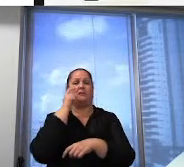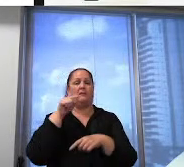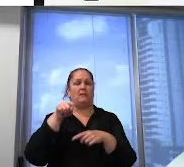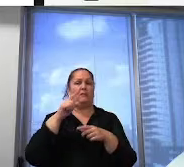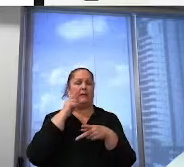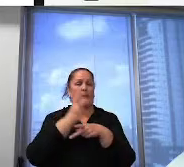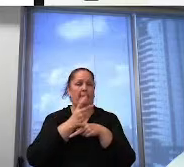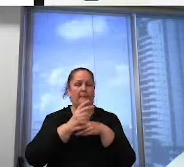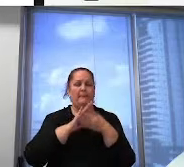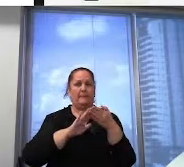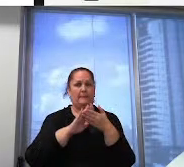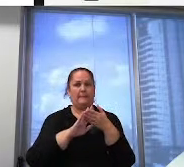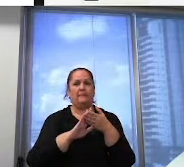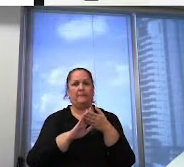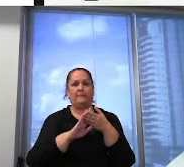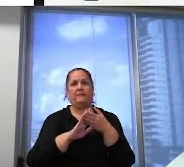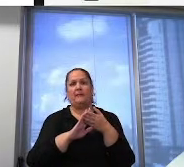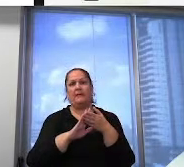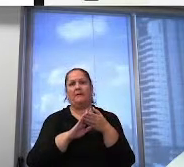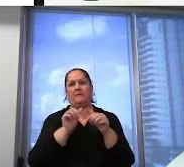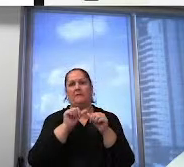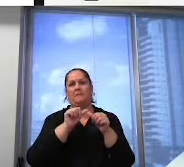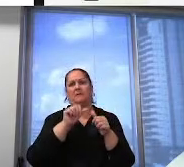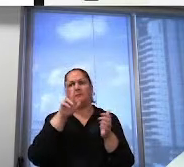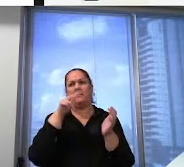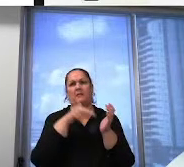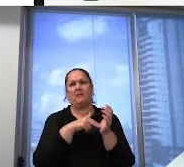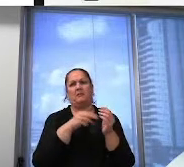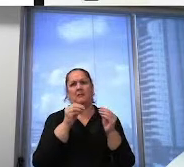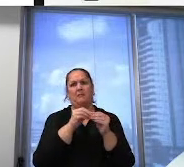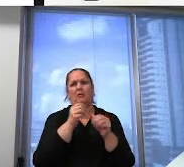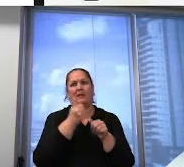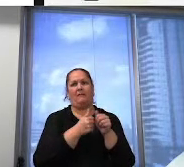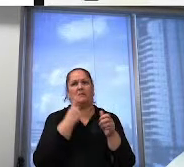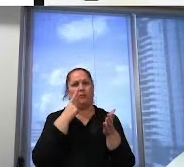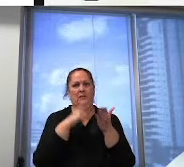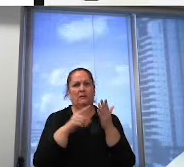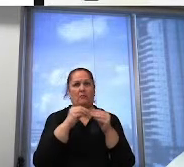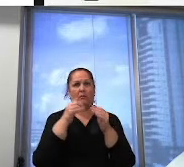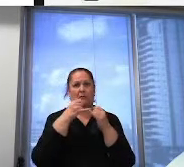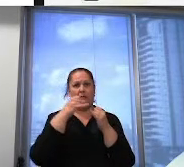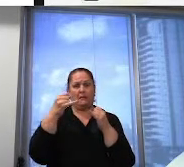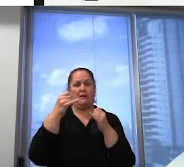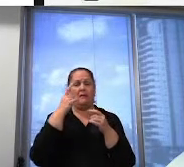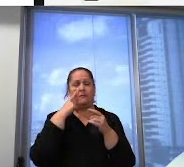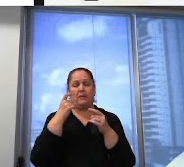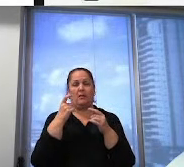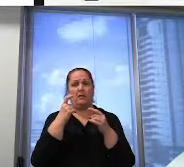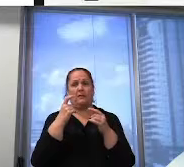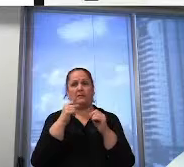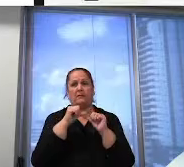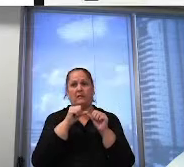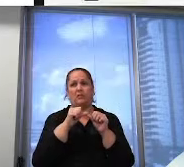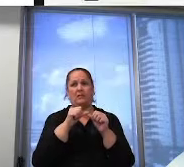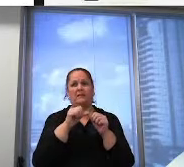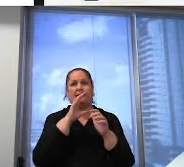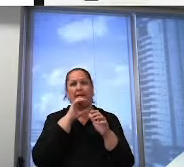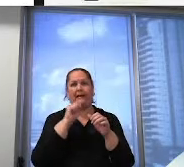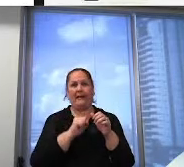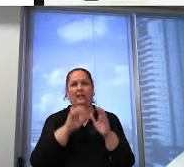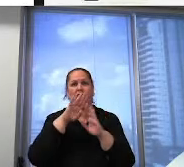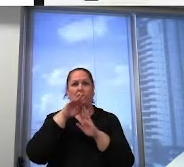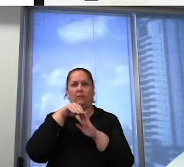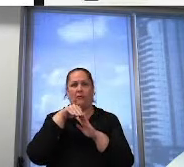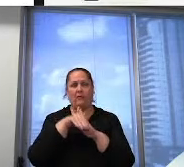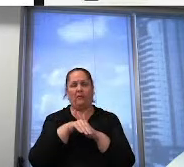conditions. We believe as we're doing maintenance, we'll continue identifying about 3,000 more every time we inspect more lines, because as the consistent